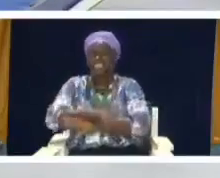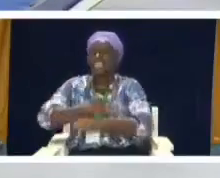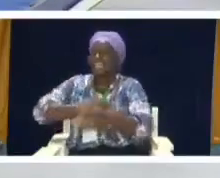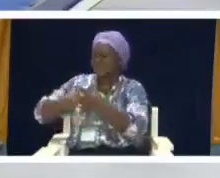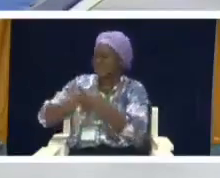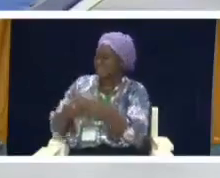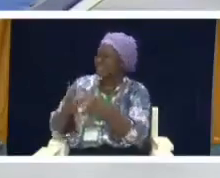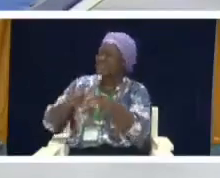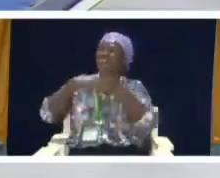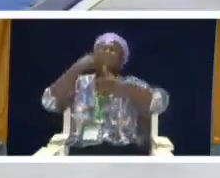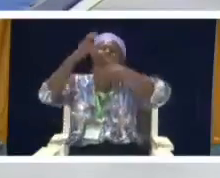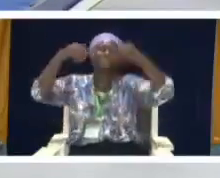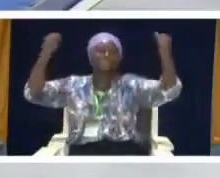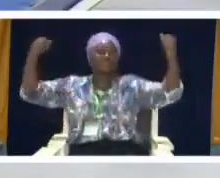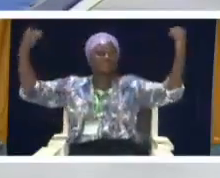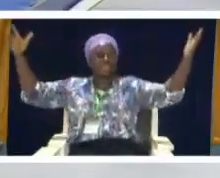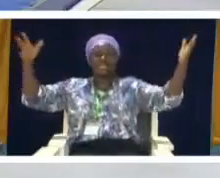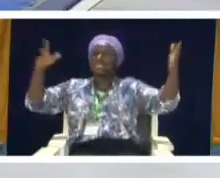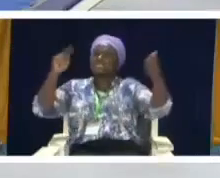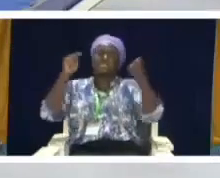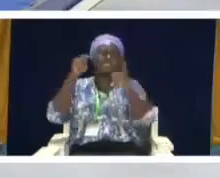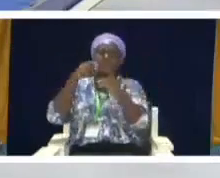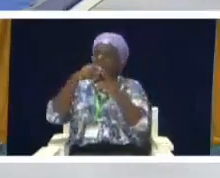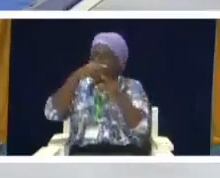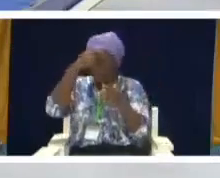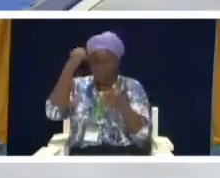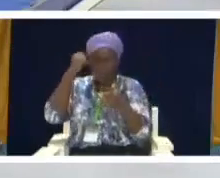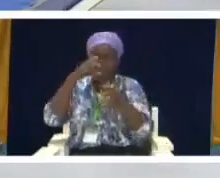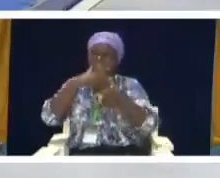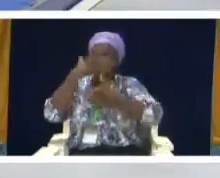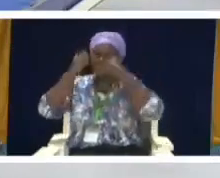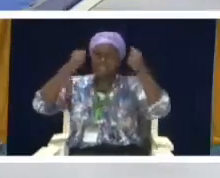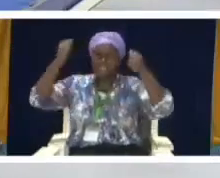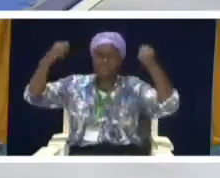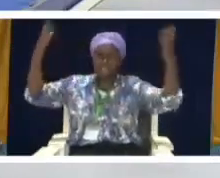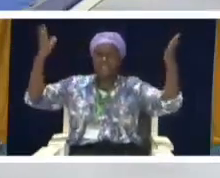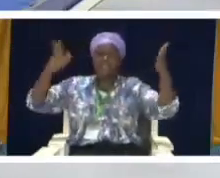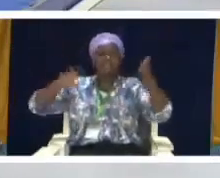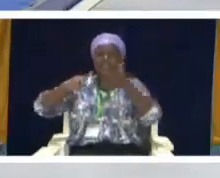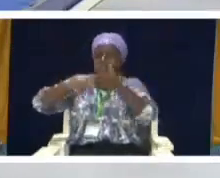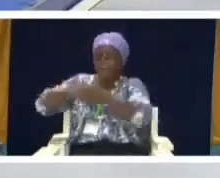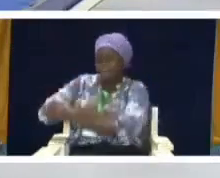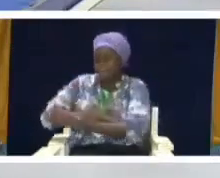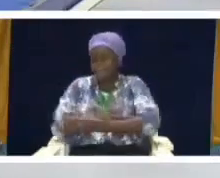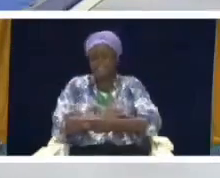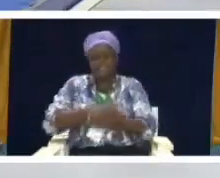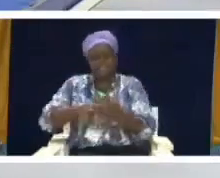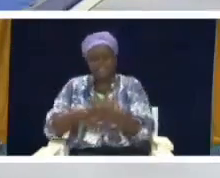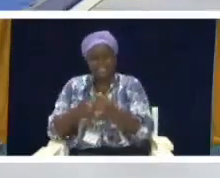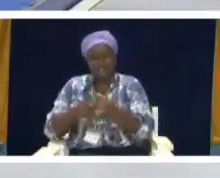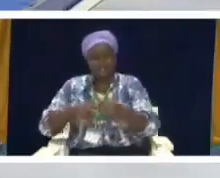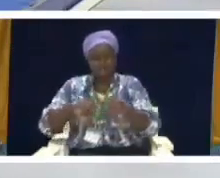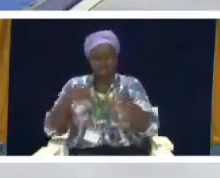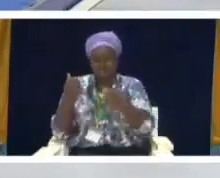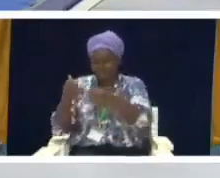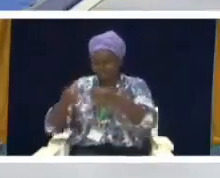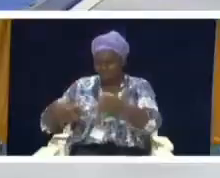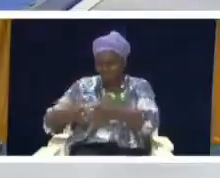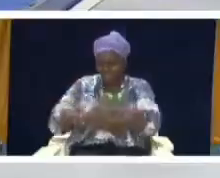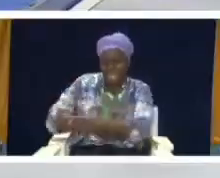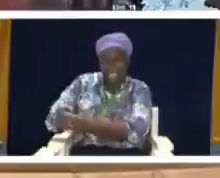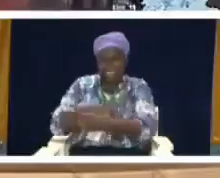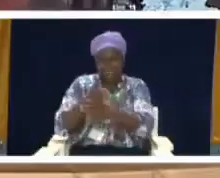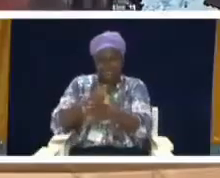to shout hallelujah. And in the course of shouting hallelujah, the baby began to kick again. The next morning when I went